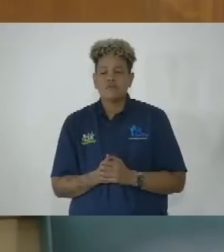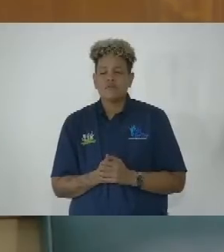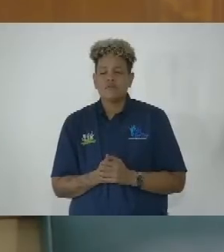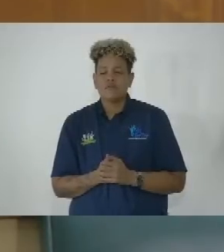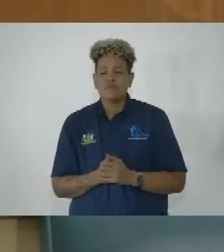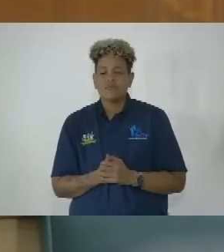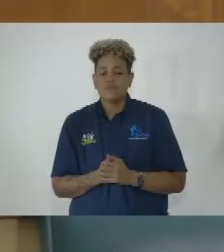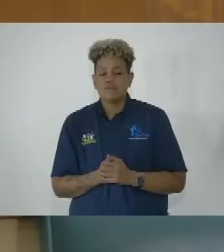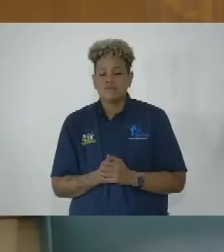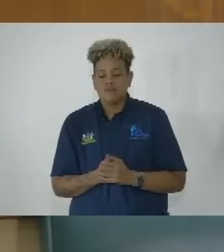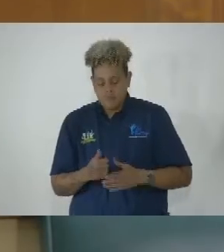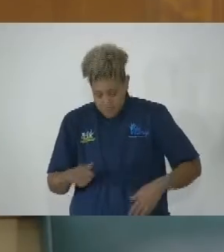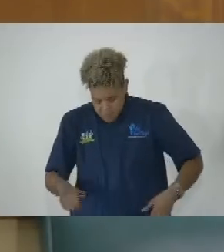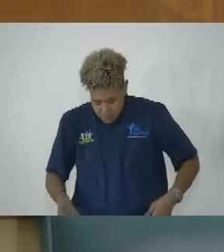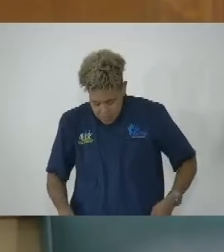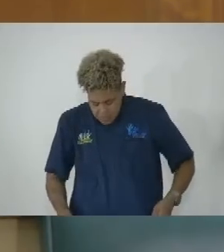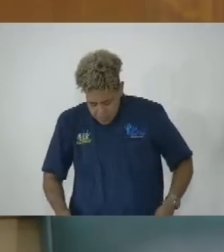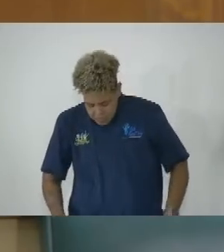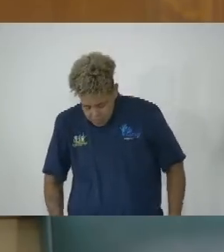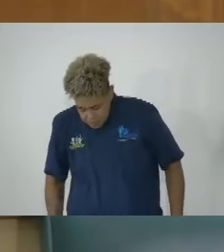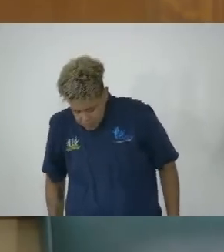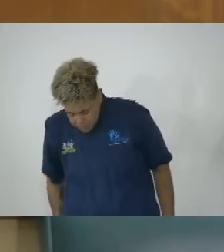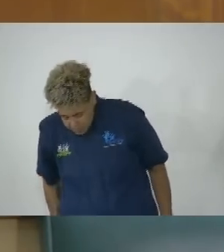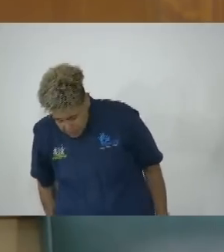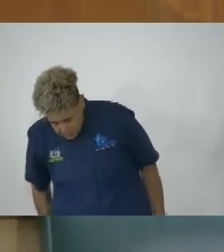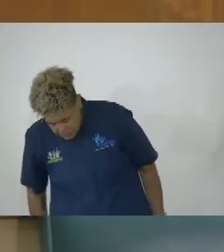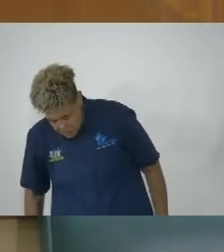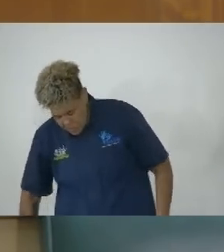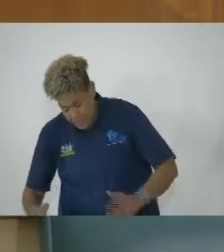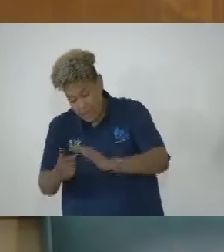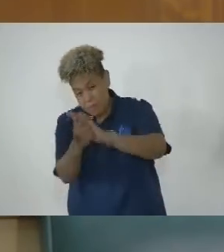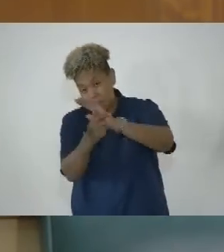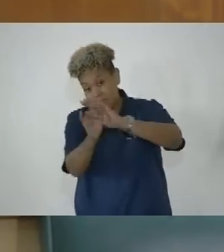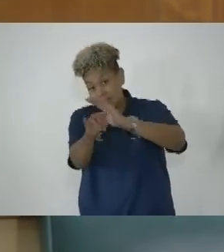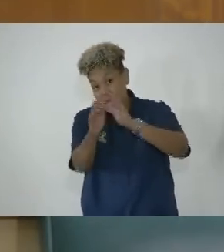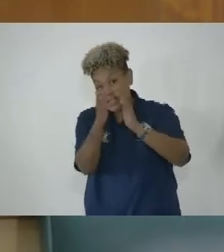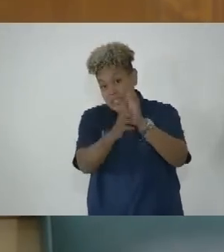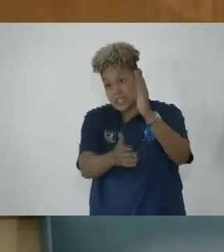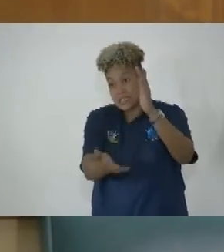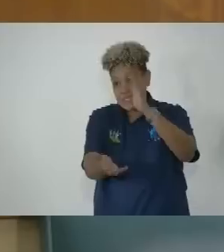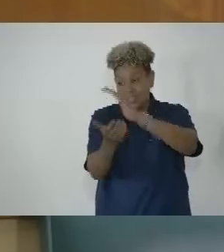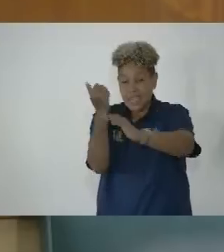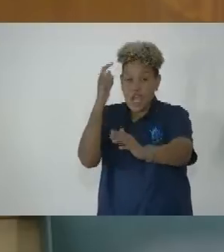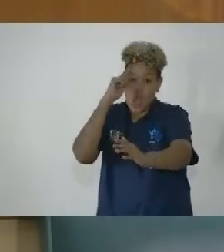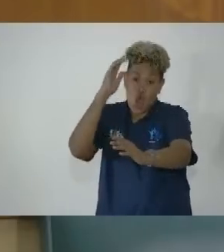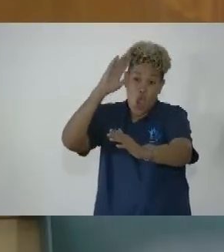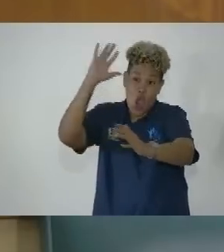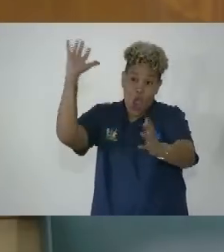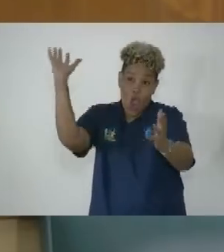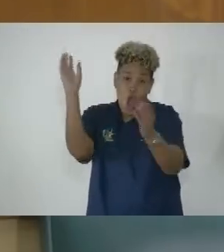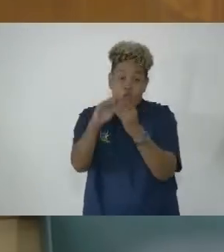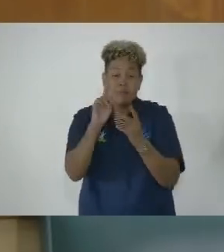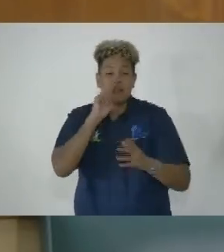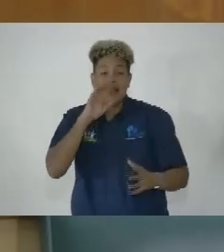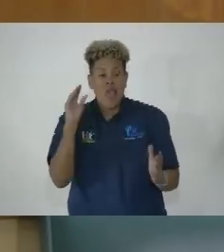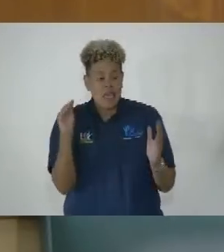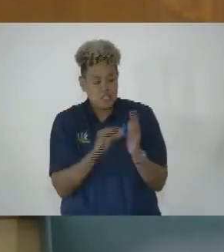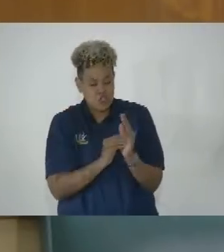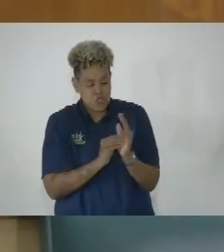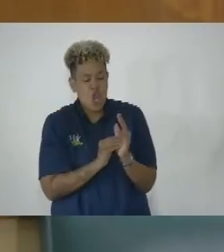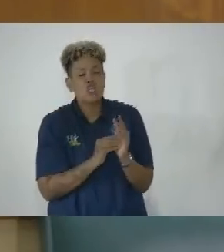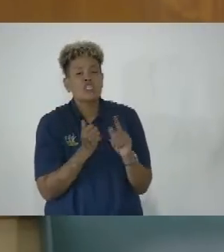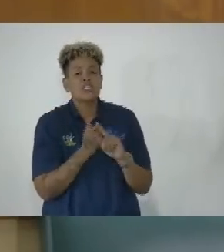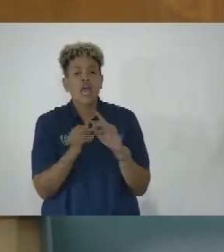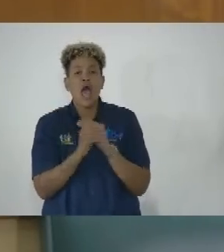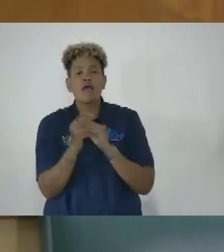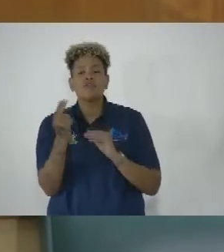at the bill, that section is taken out completely, and an insertion is made